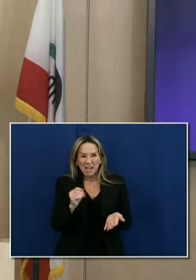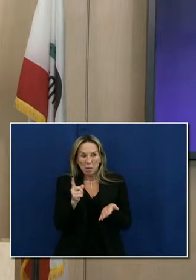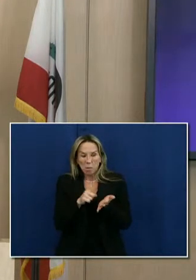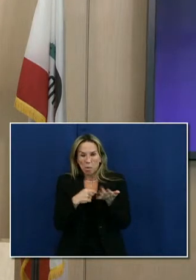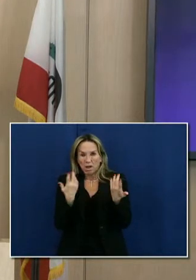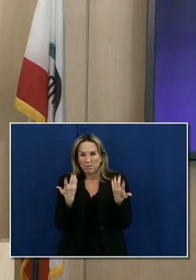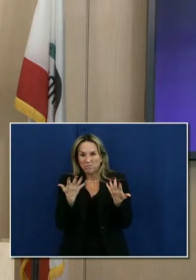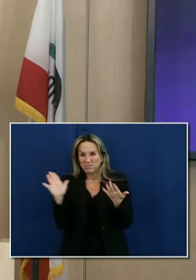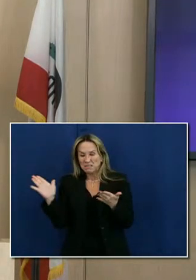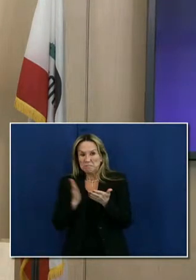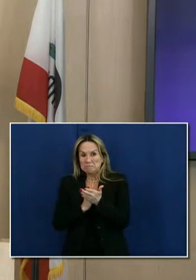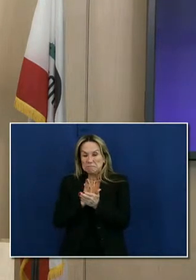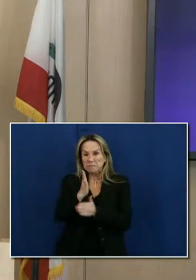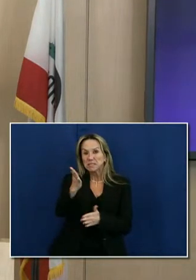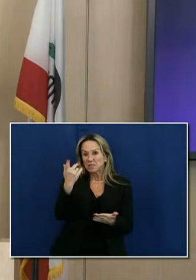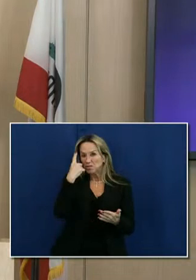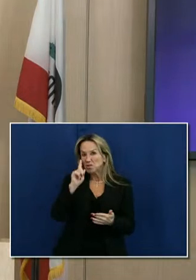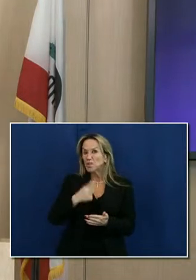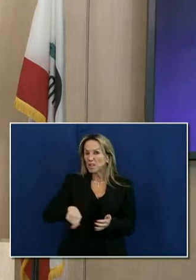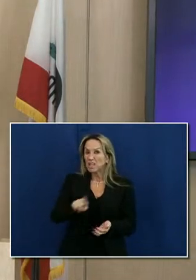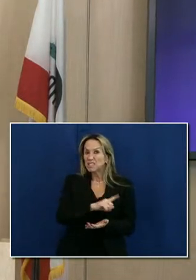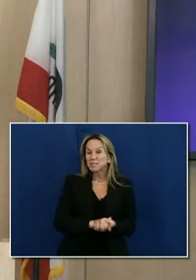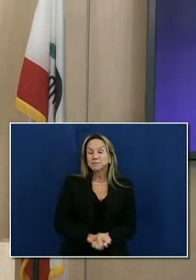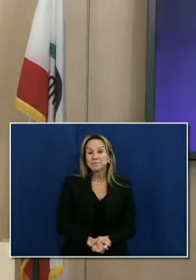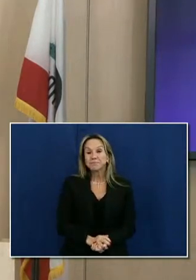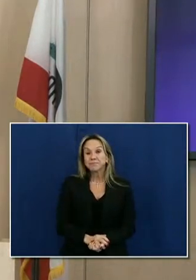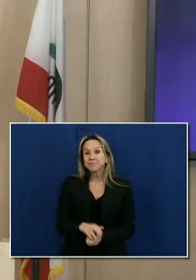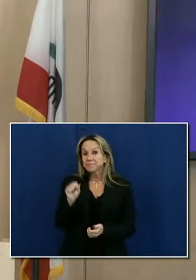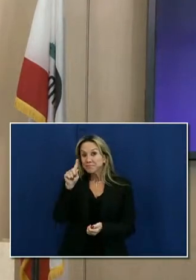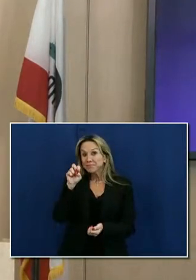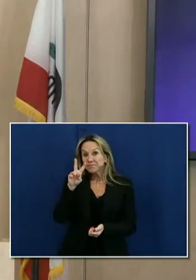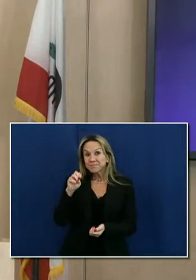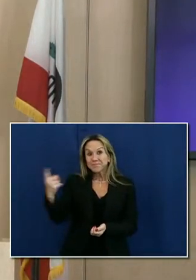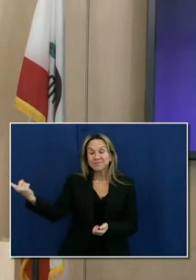his advice and guidance for all of us. Steve?